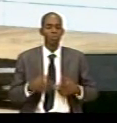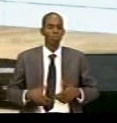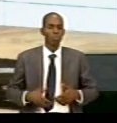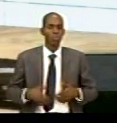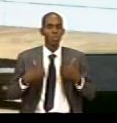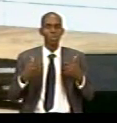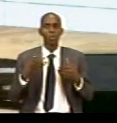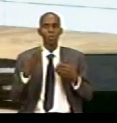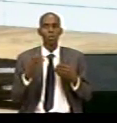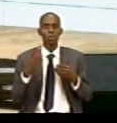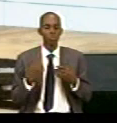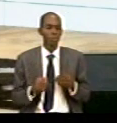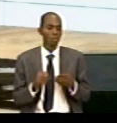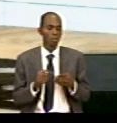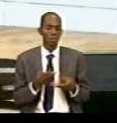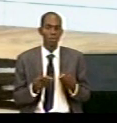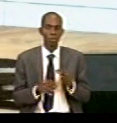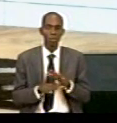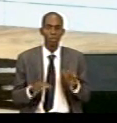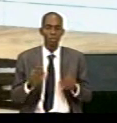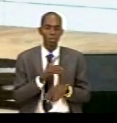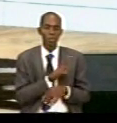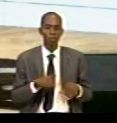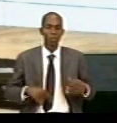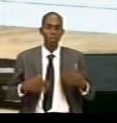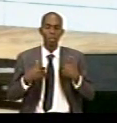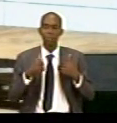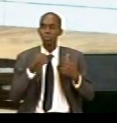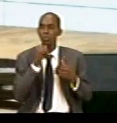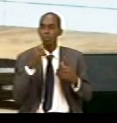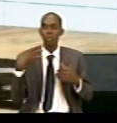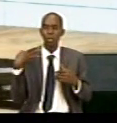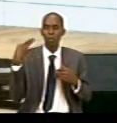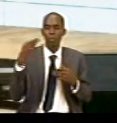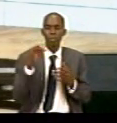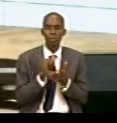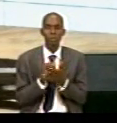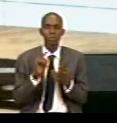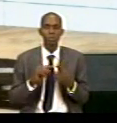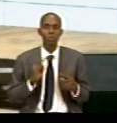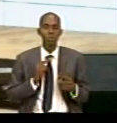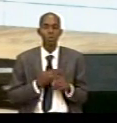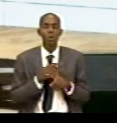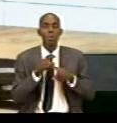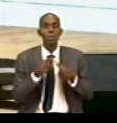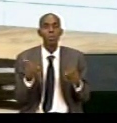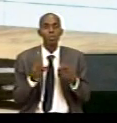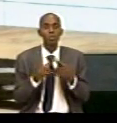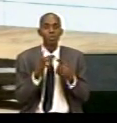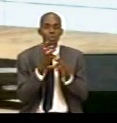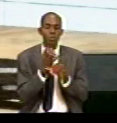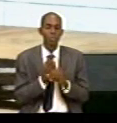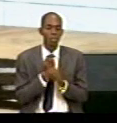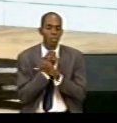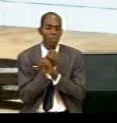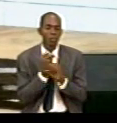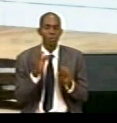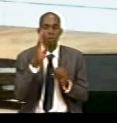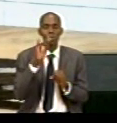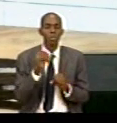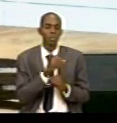has not appointed us to wrath, but to obtain salvation by the